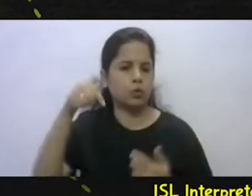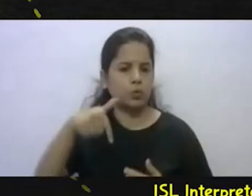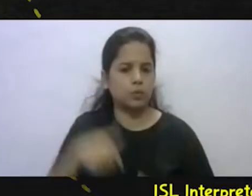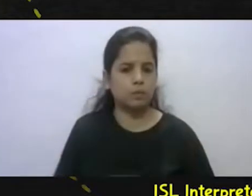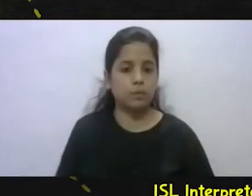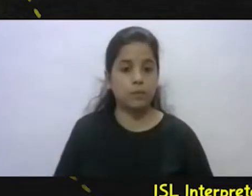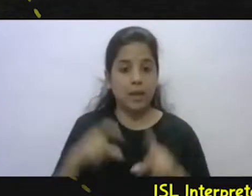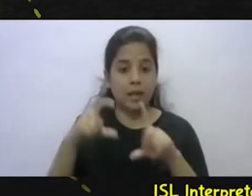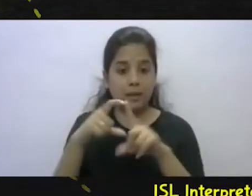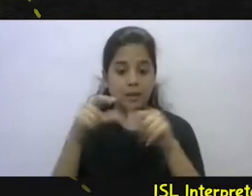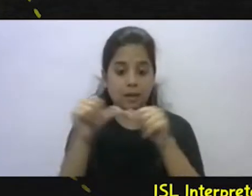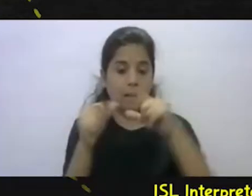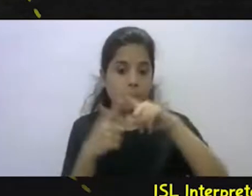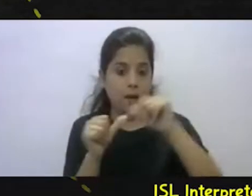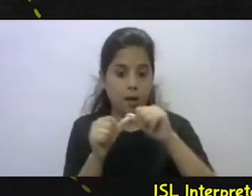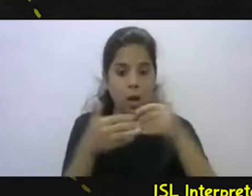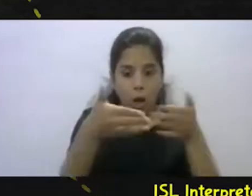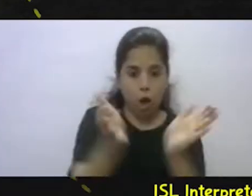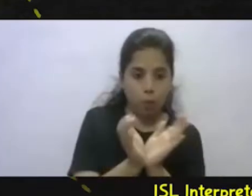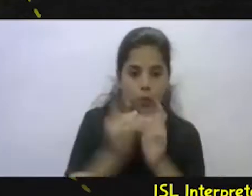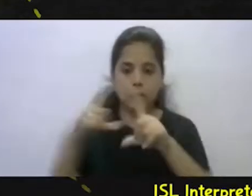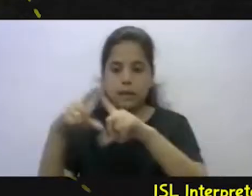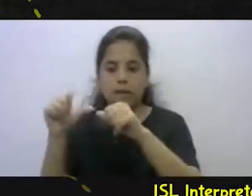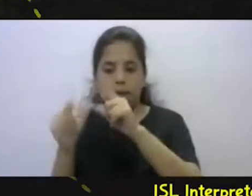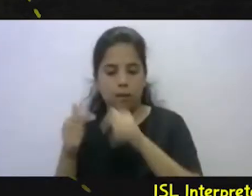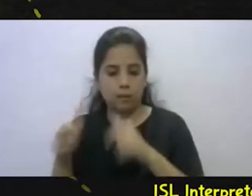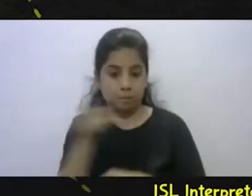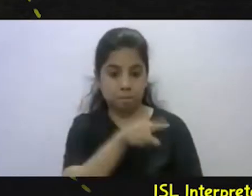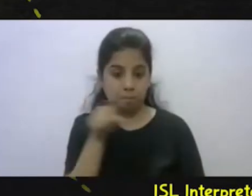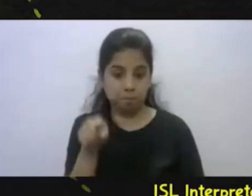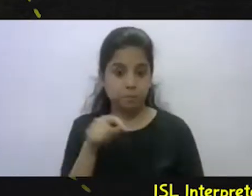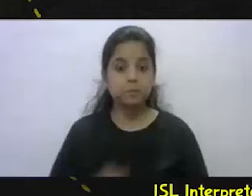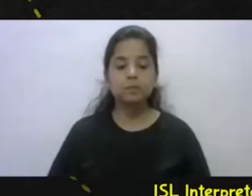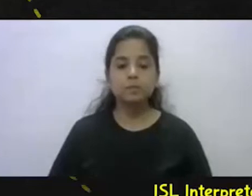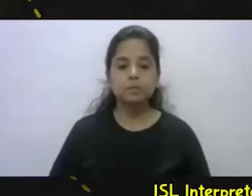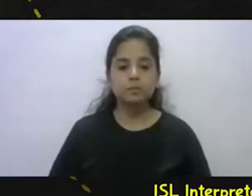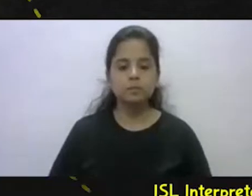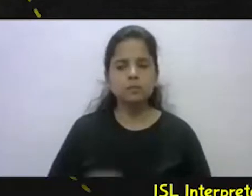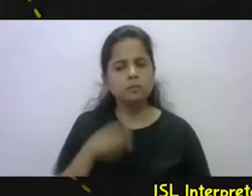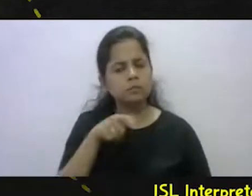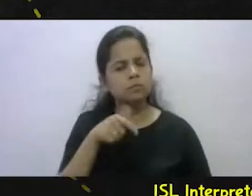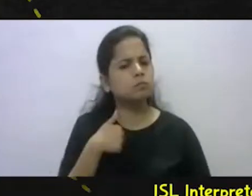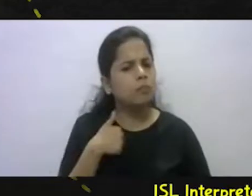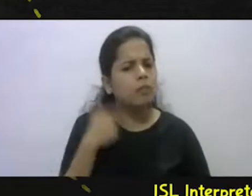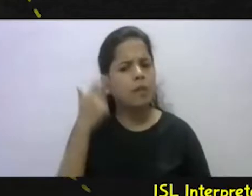Data, communities and data. This is something which